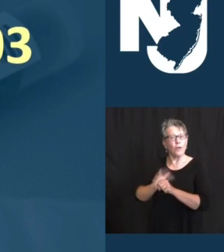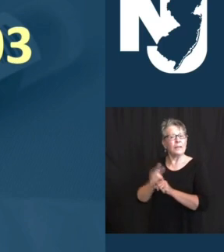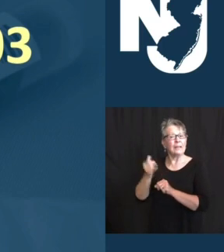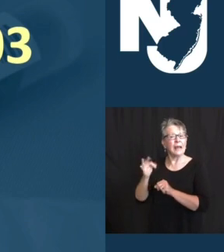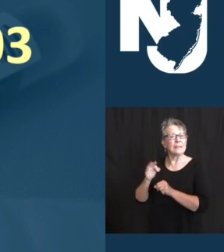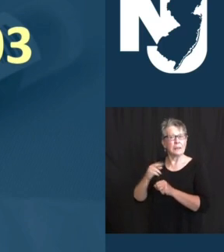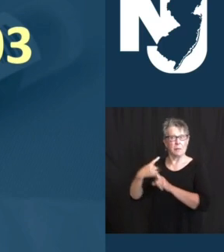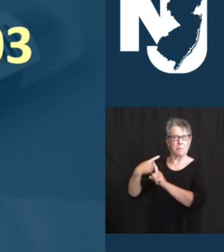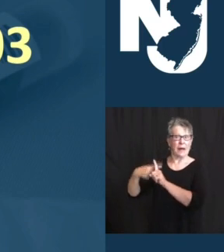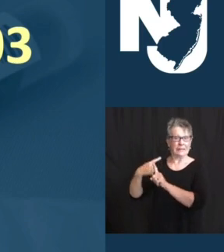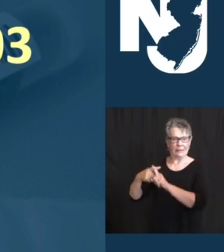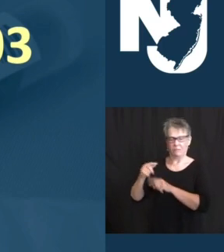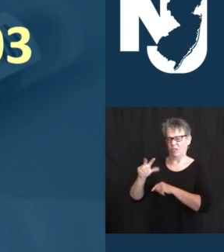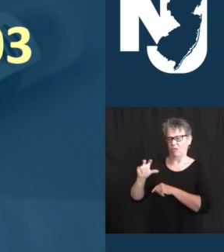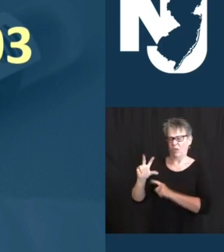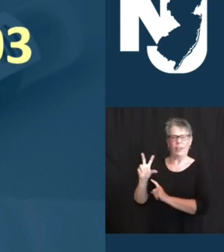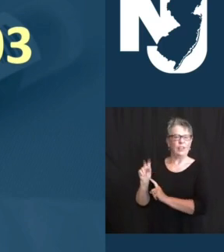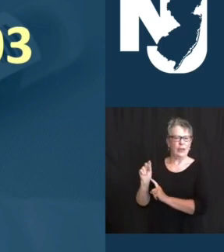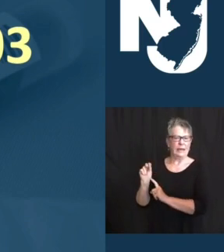total,